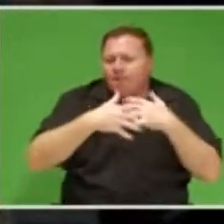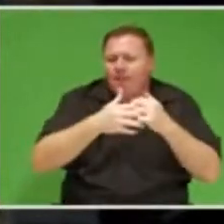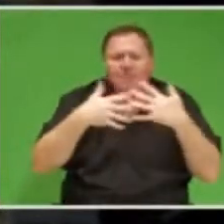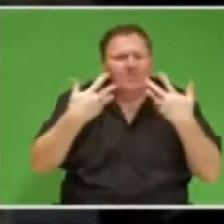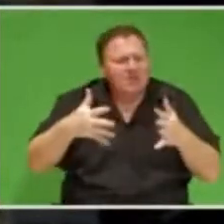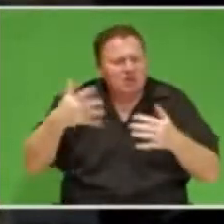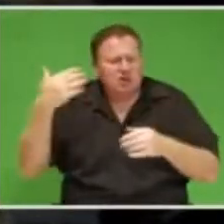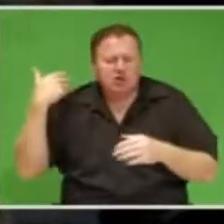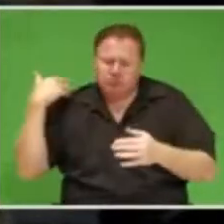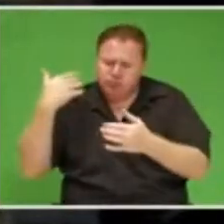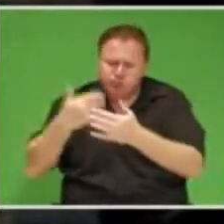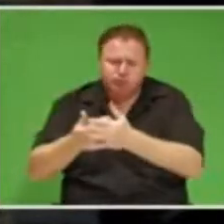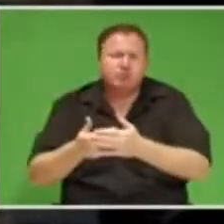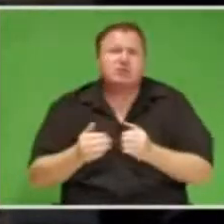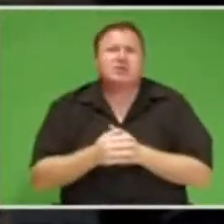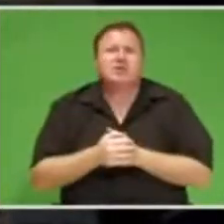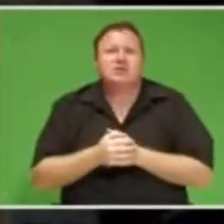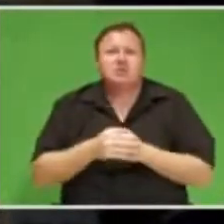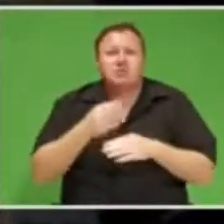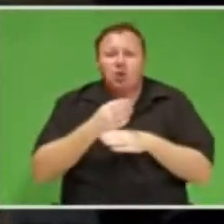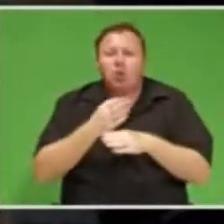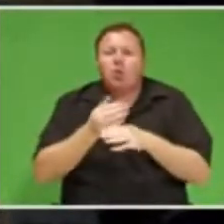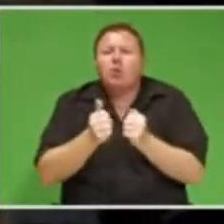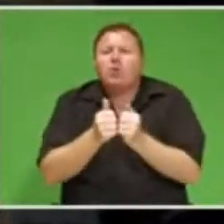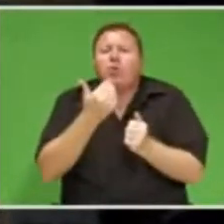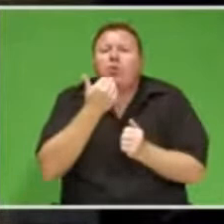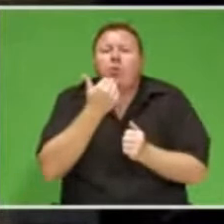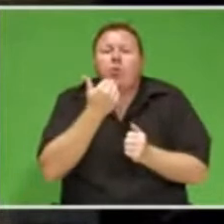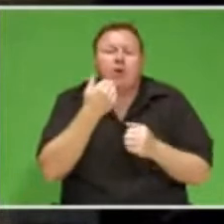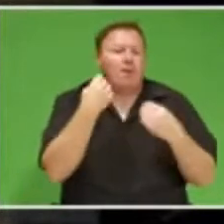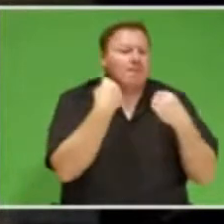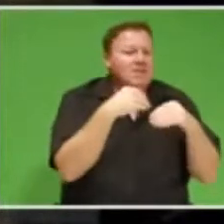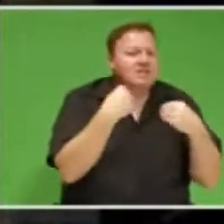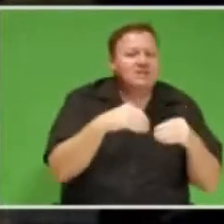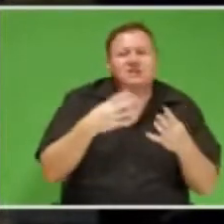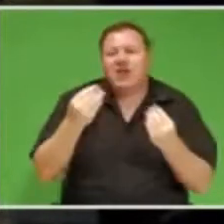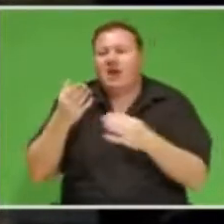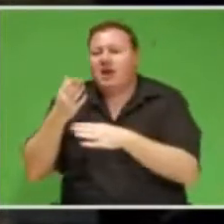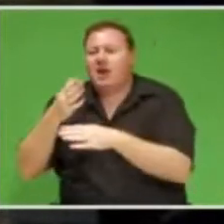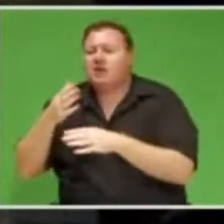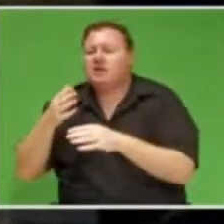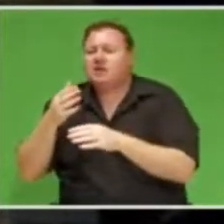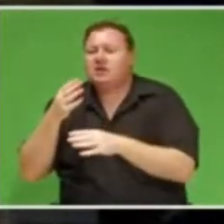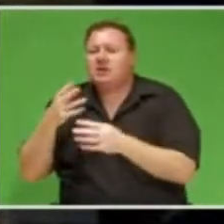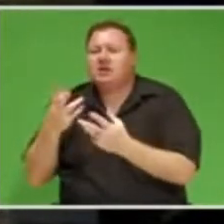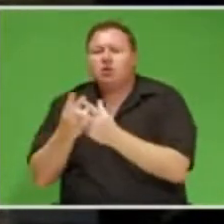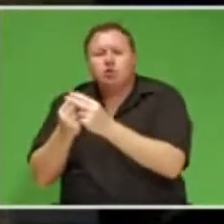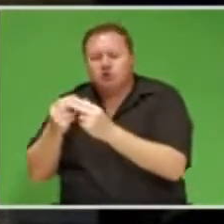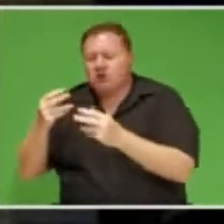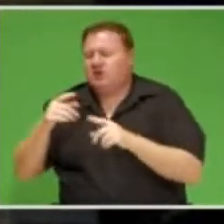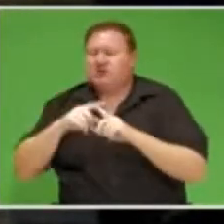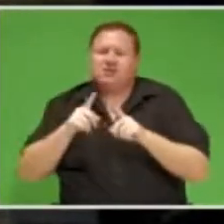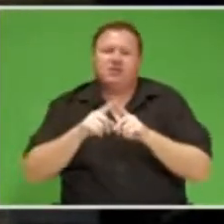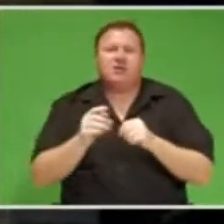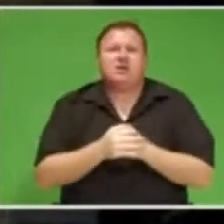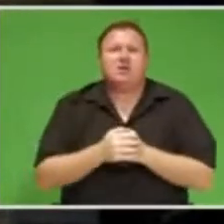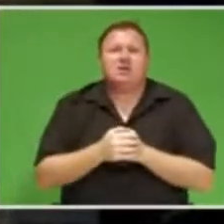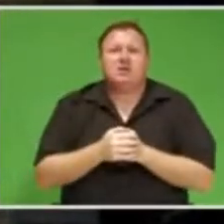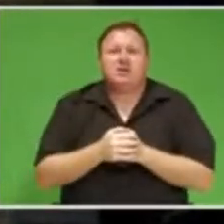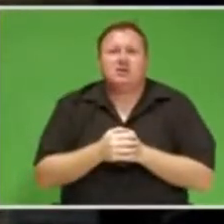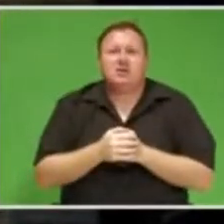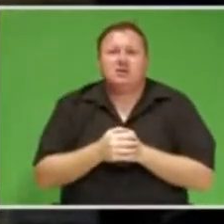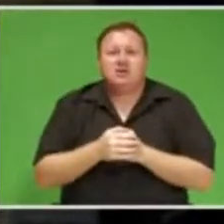worked very closely with business and labor. We have seen it in initiatives like the Solidarity